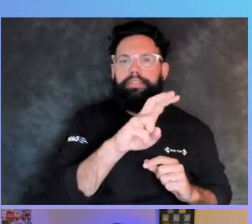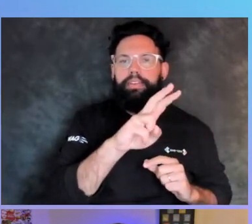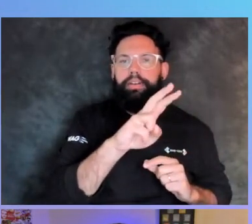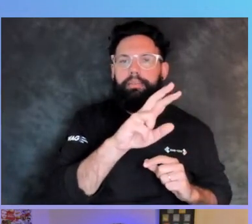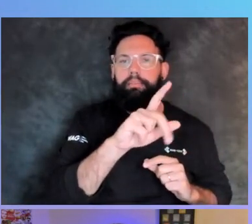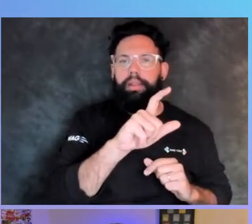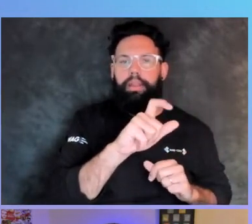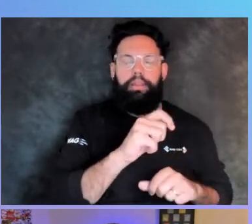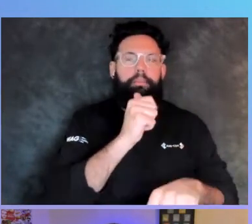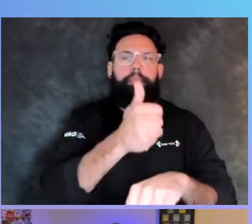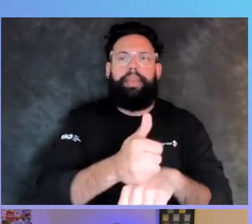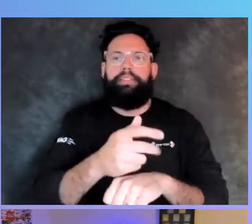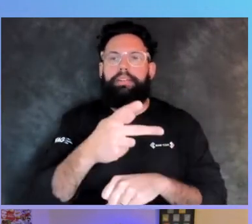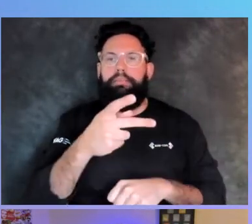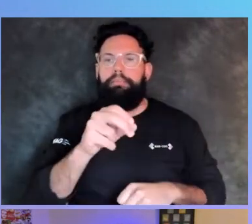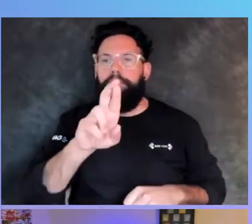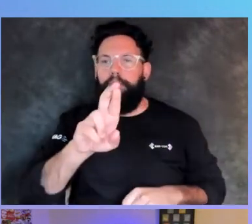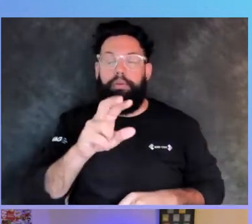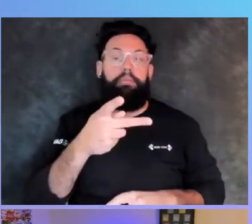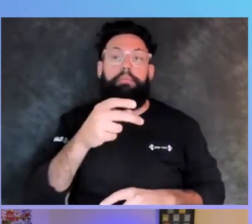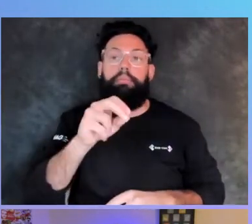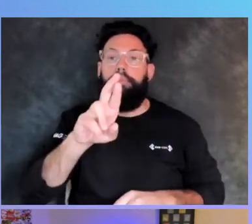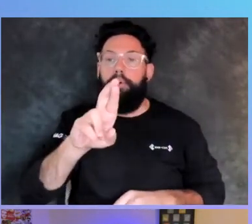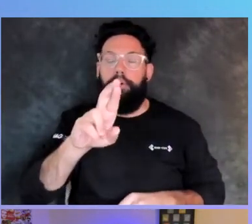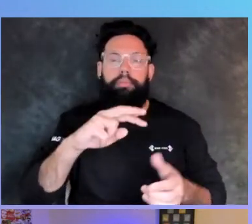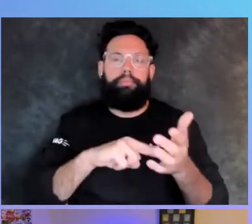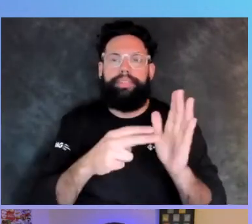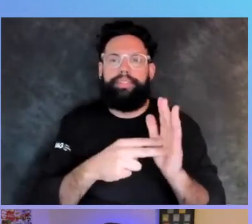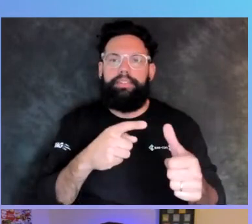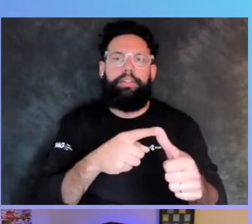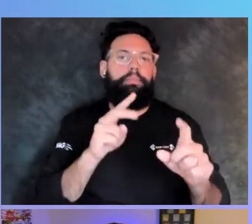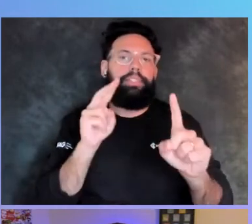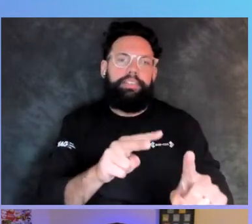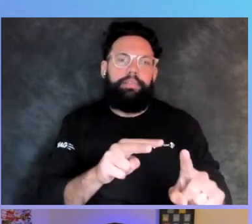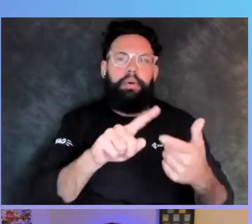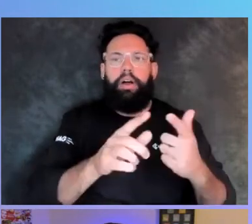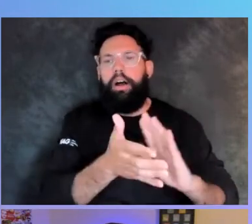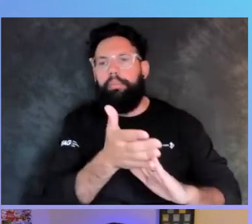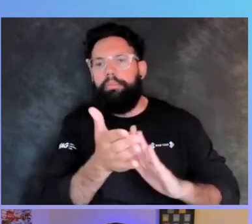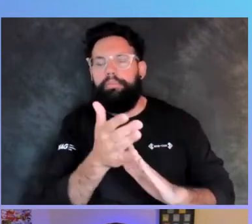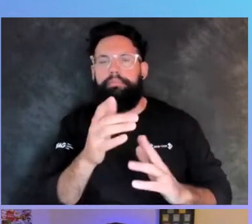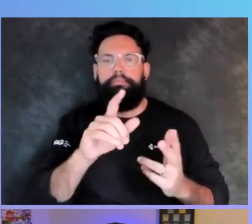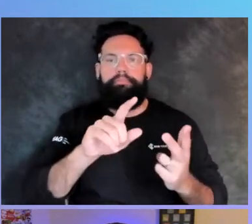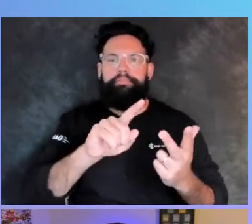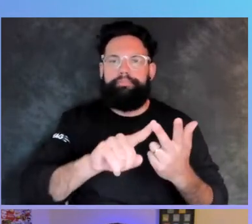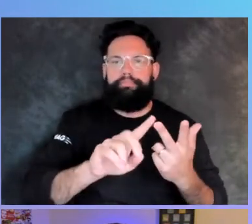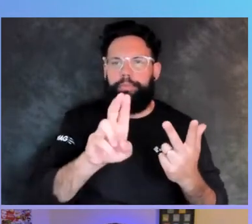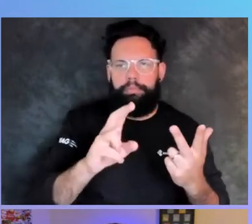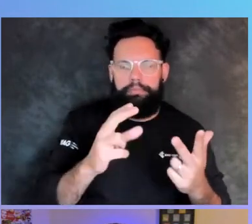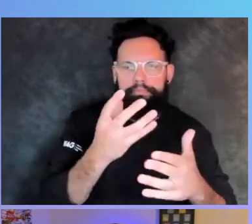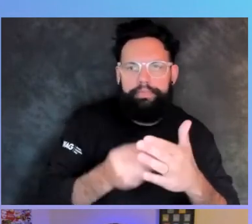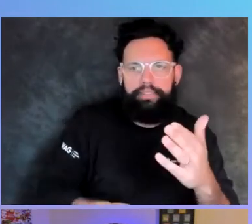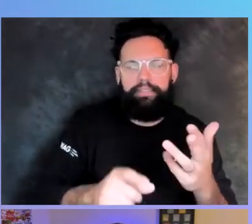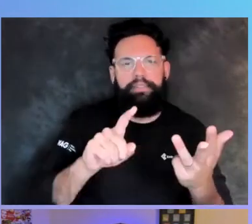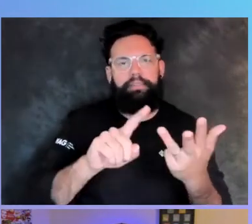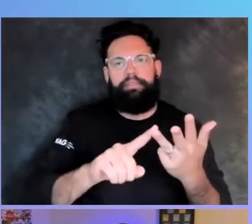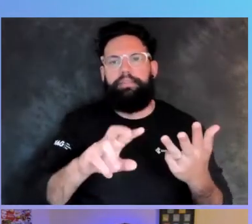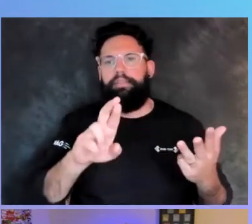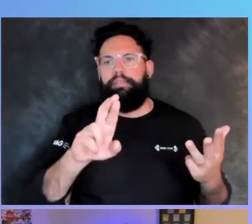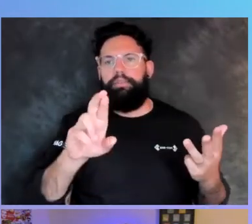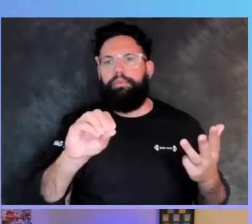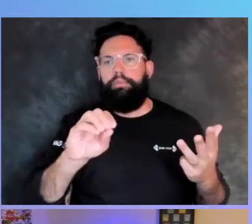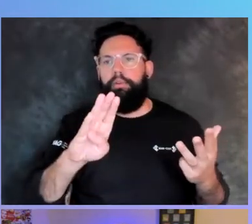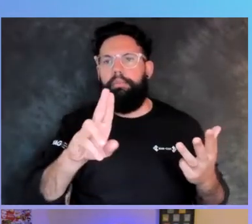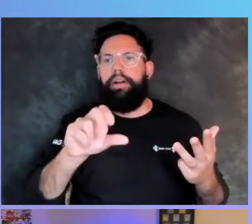stands for perceivable, operable, understandable, and robust, which are the main principles behind the WCAG. And since I'm talking